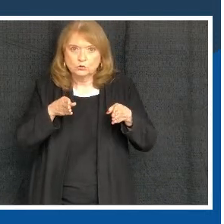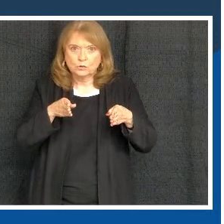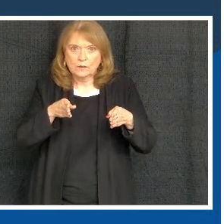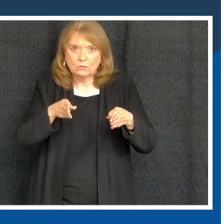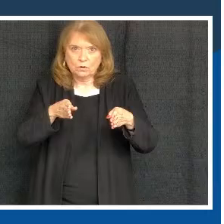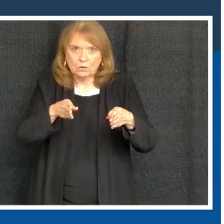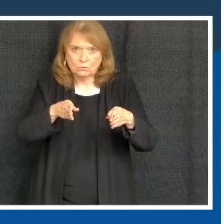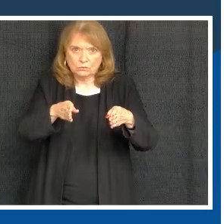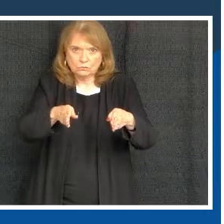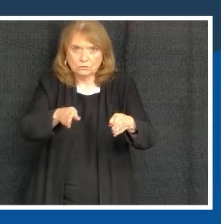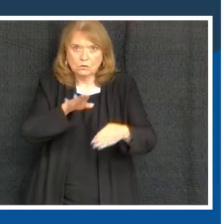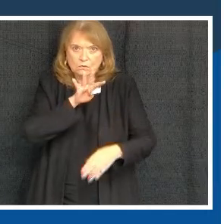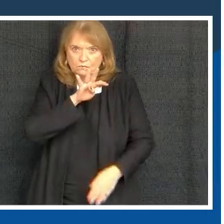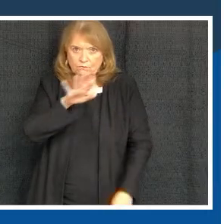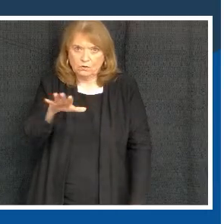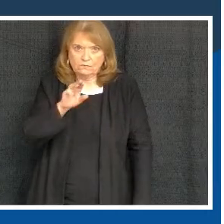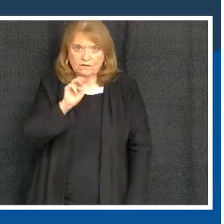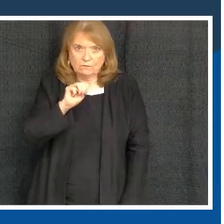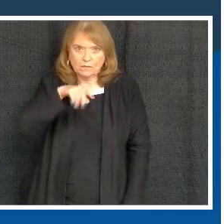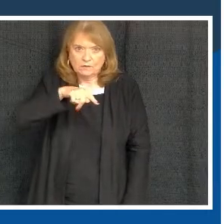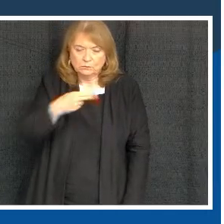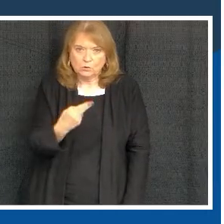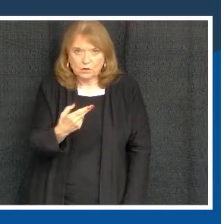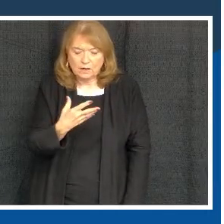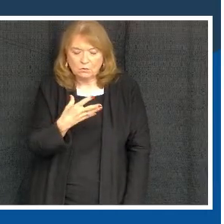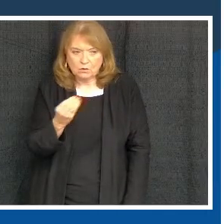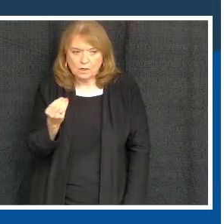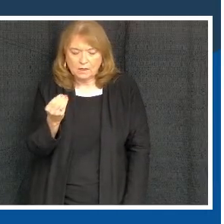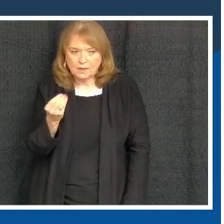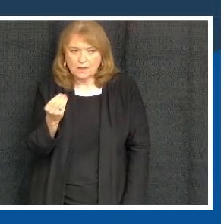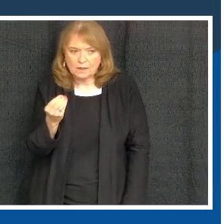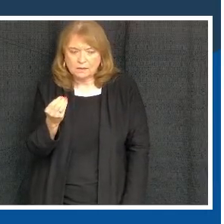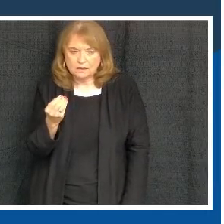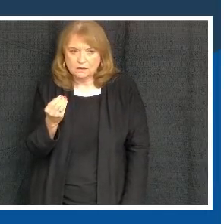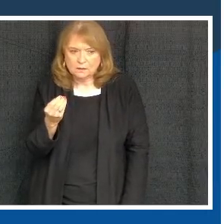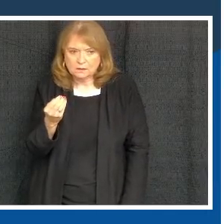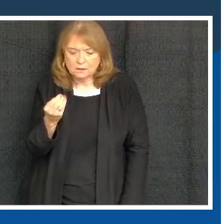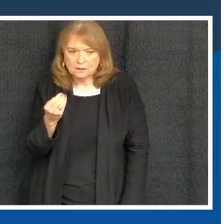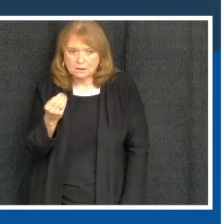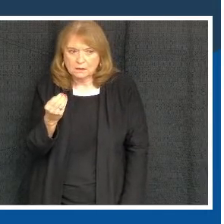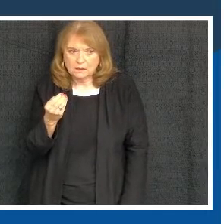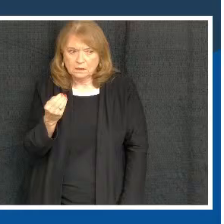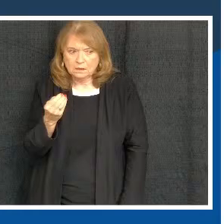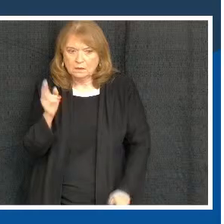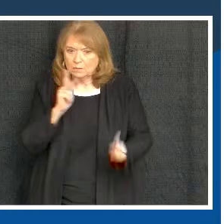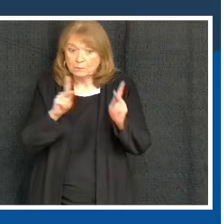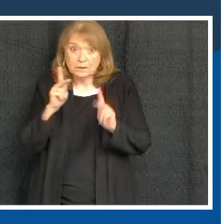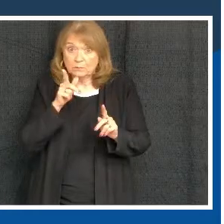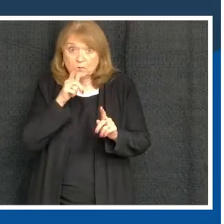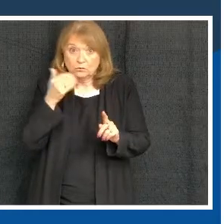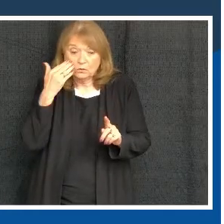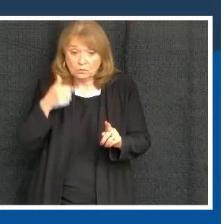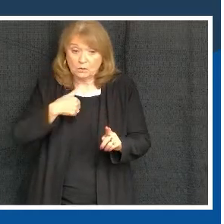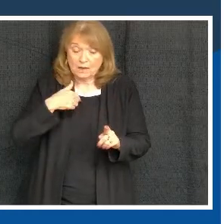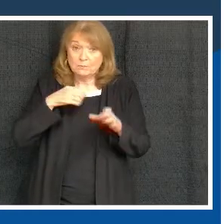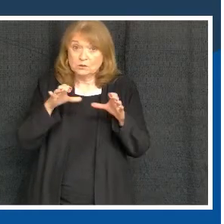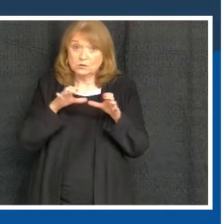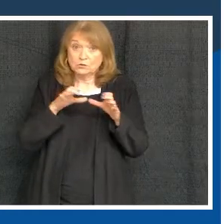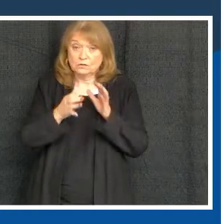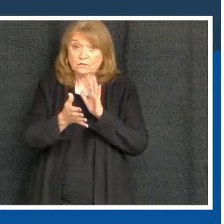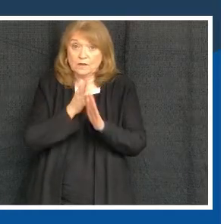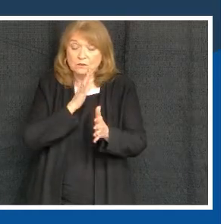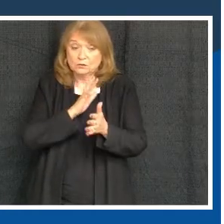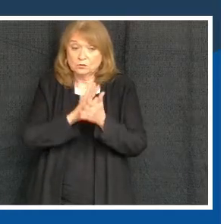of 45 miles an hour, and the people that don't know, I'm a certified traffic